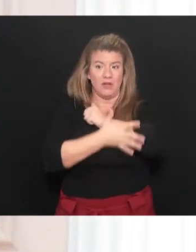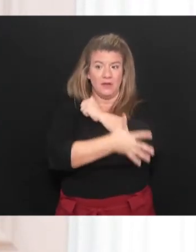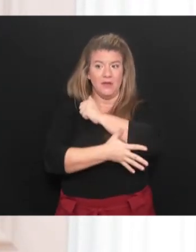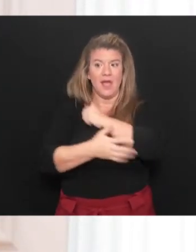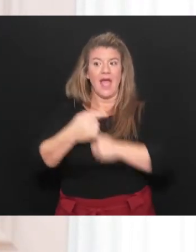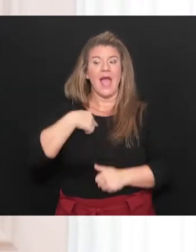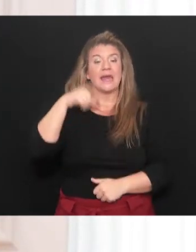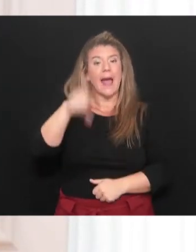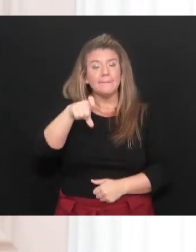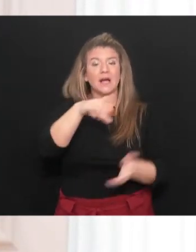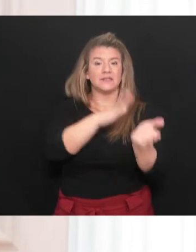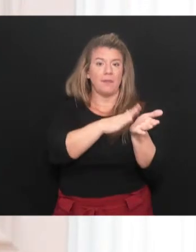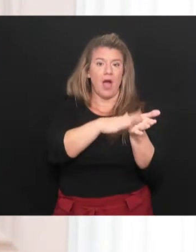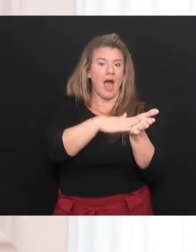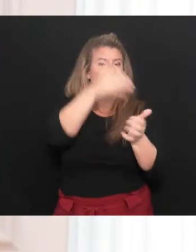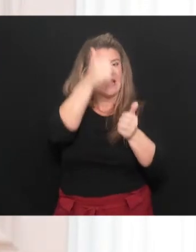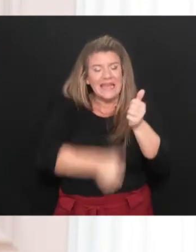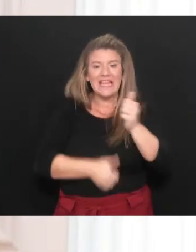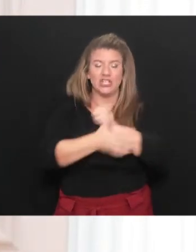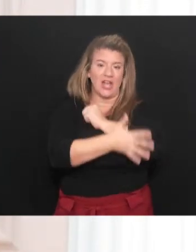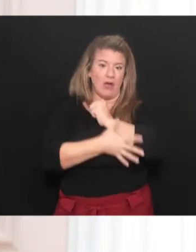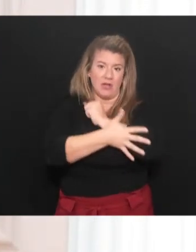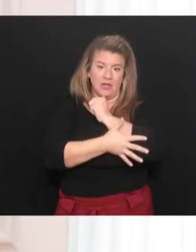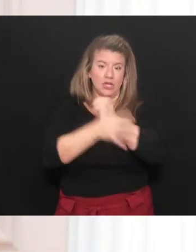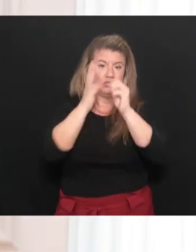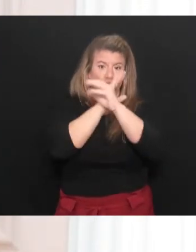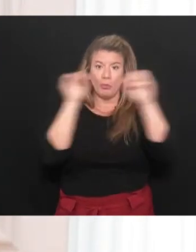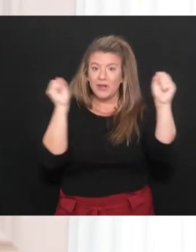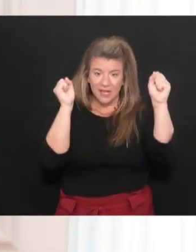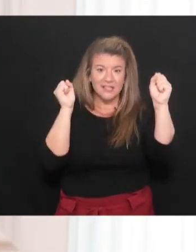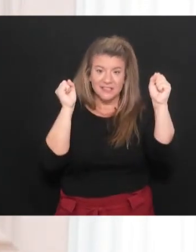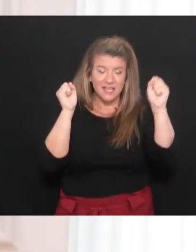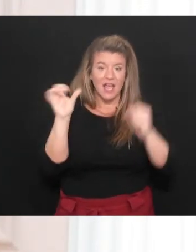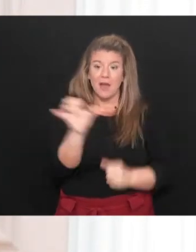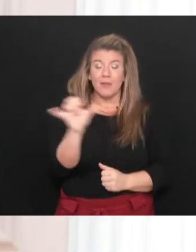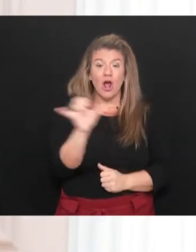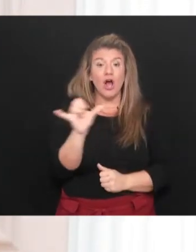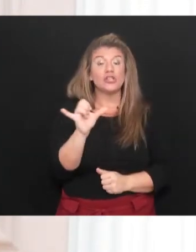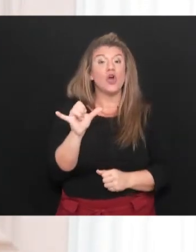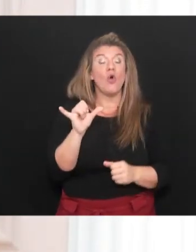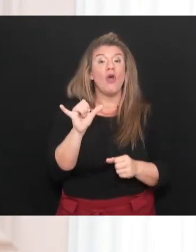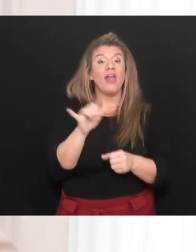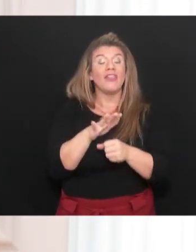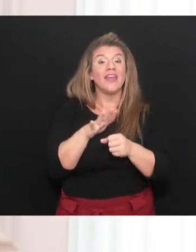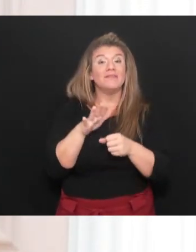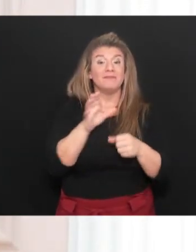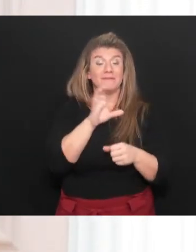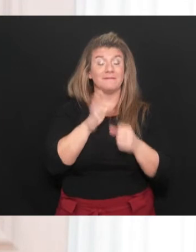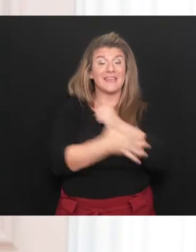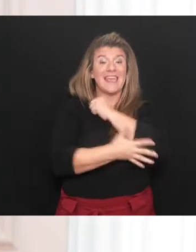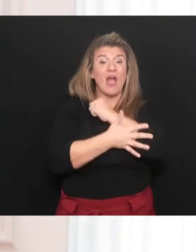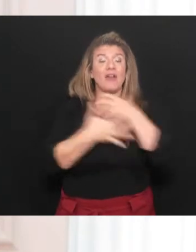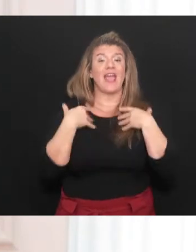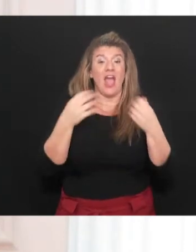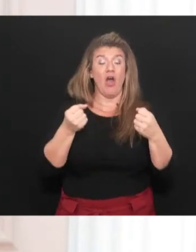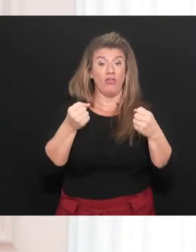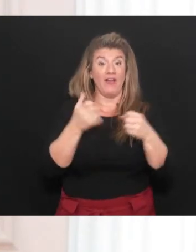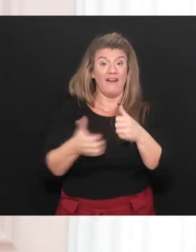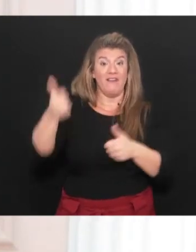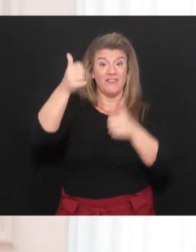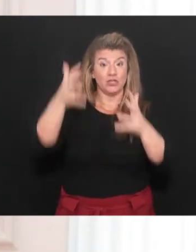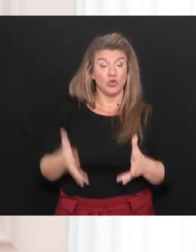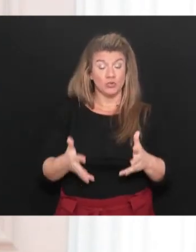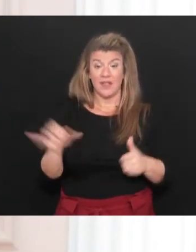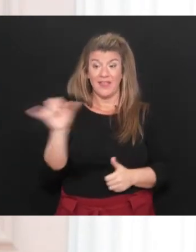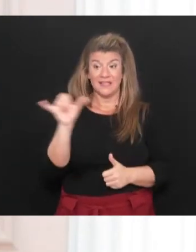must applaud each and every one of our county superintendents, but also our county health officials. Just as we do here at the state, we